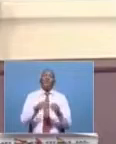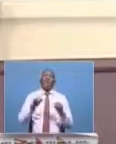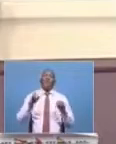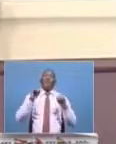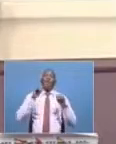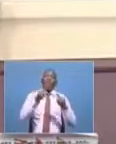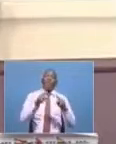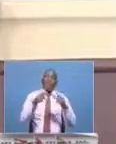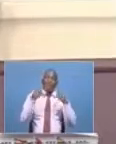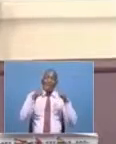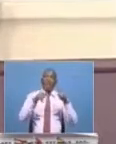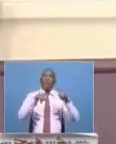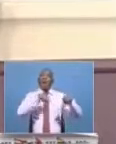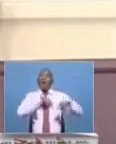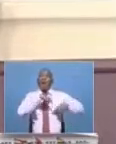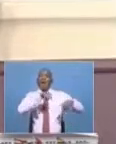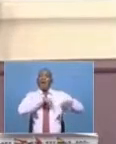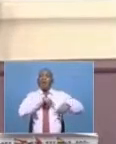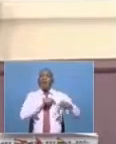We also advanced our arguments,